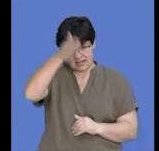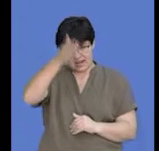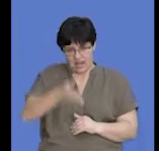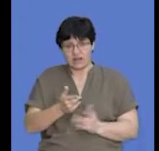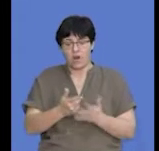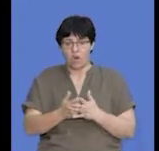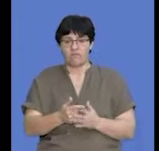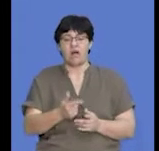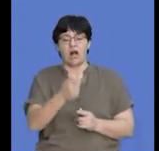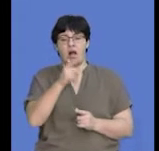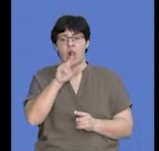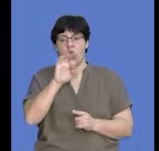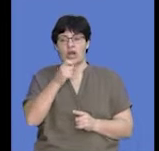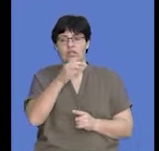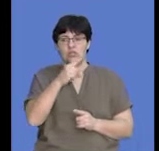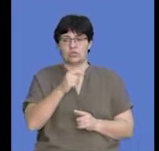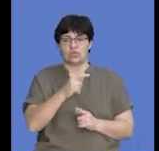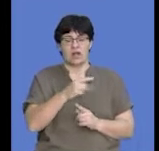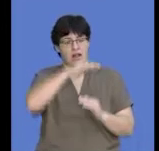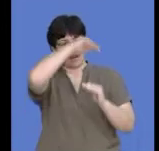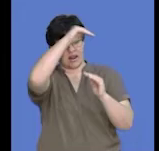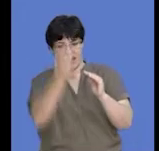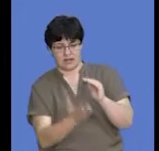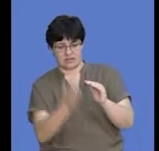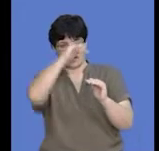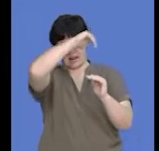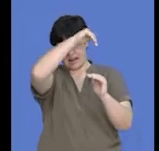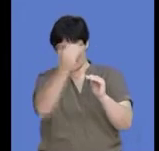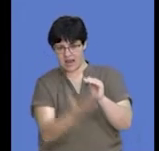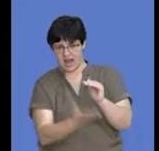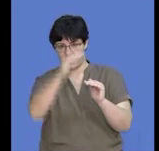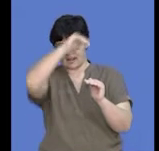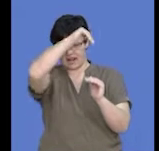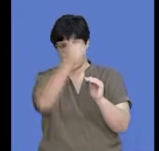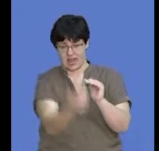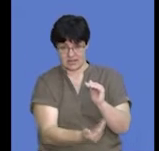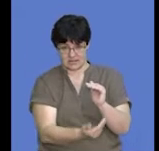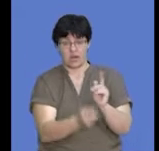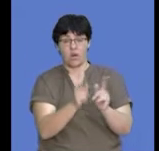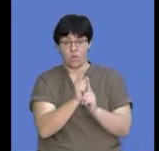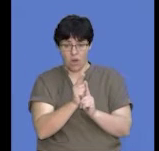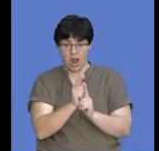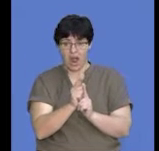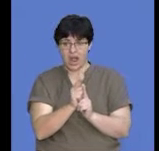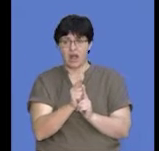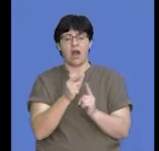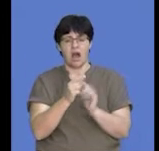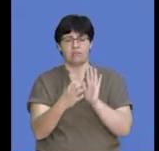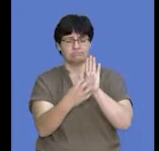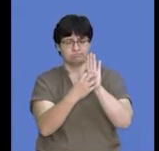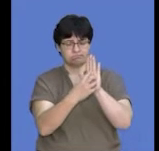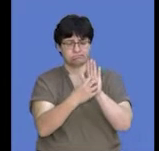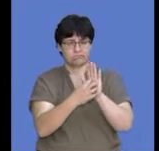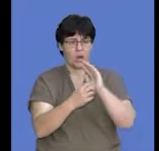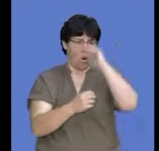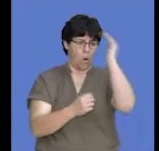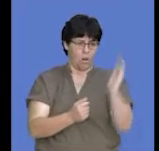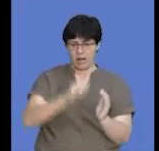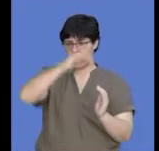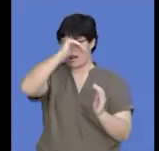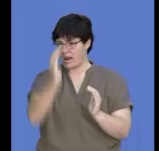of longitude. And because this diagram represents the straightened lines, all these lines of